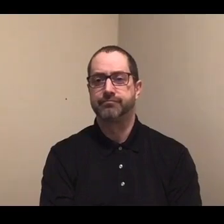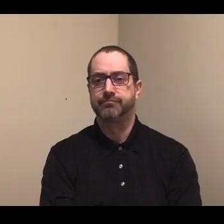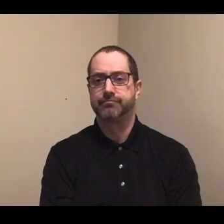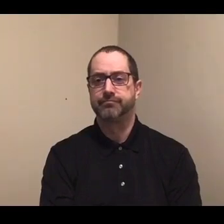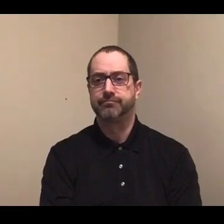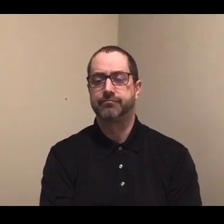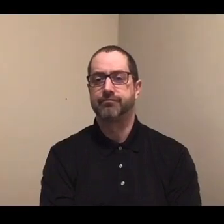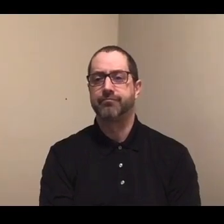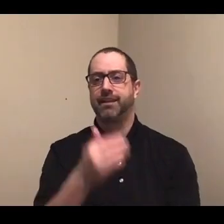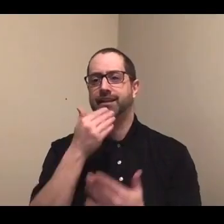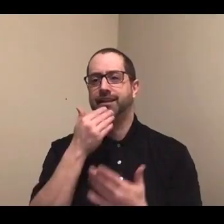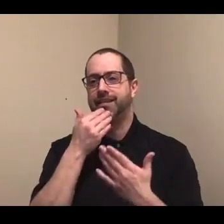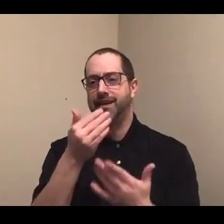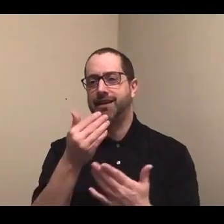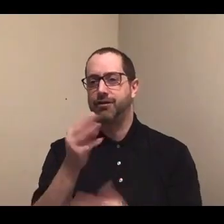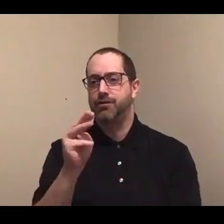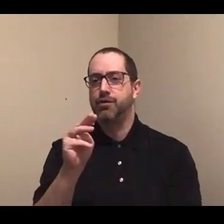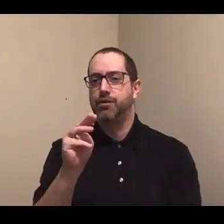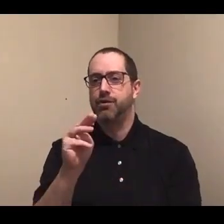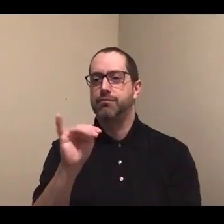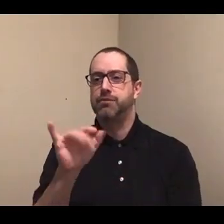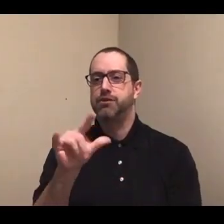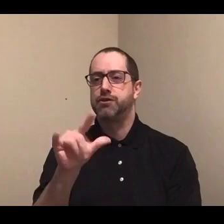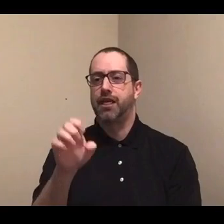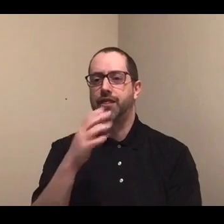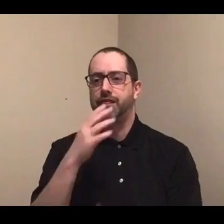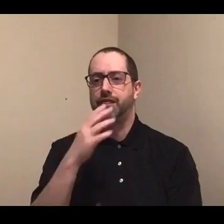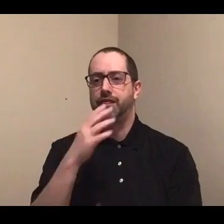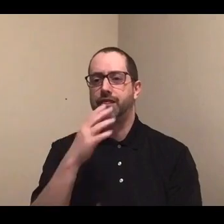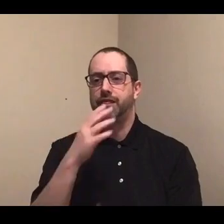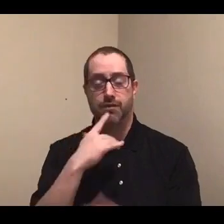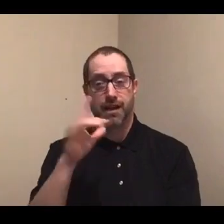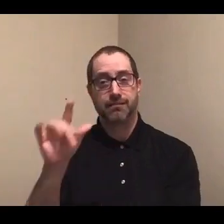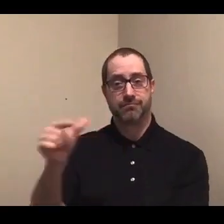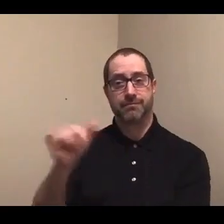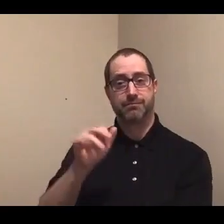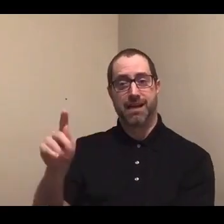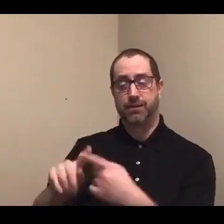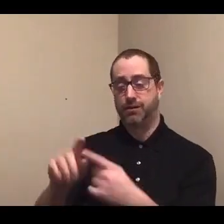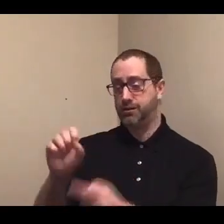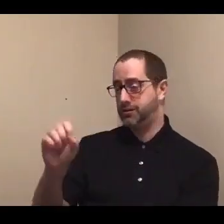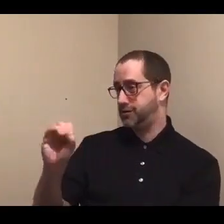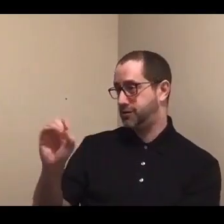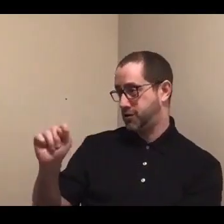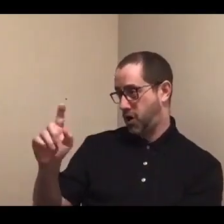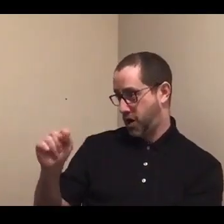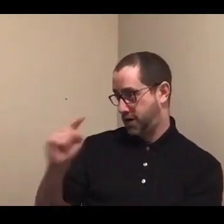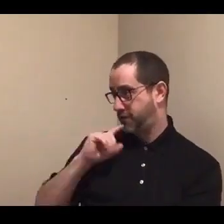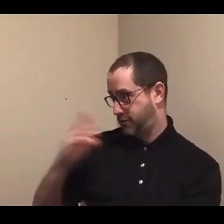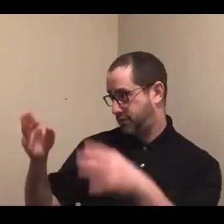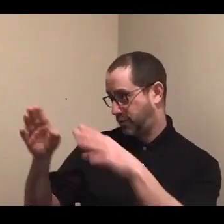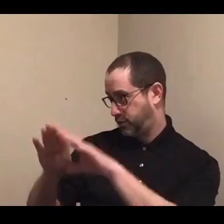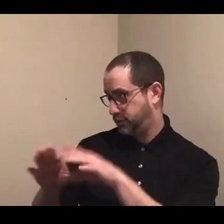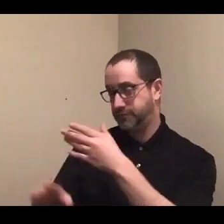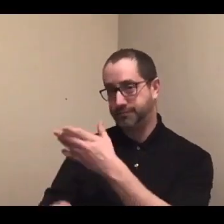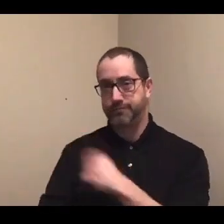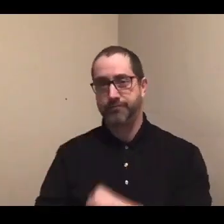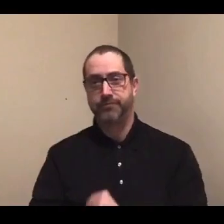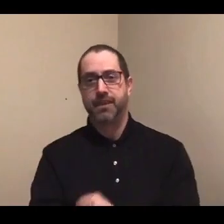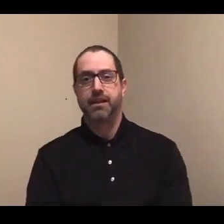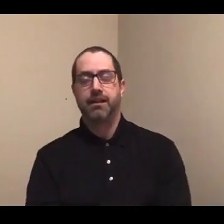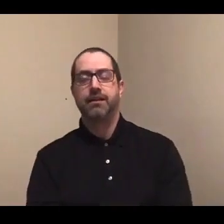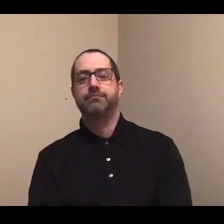Thank you, Michelle. And we're going to go back to Scott for his closing remarks. Thanks, Michelle and Derek. I'd just like to start again by